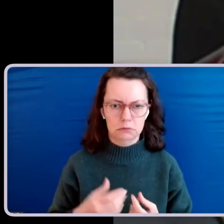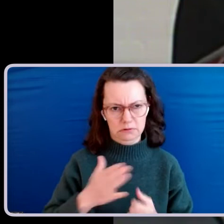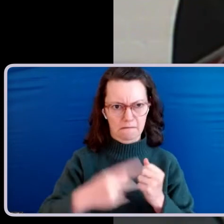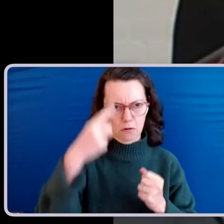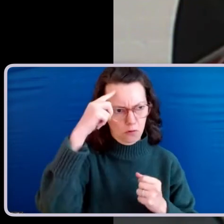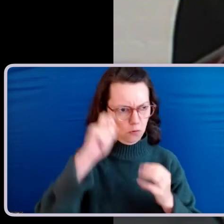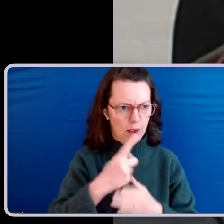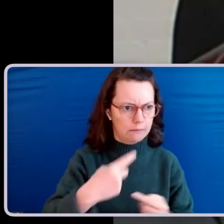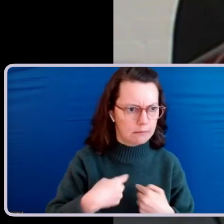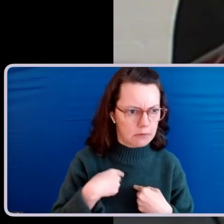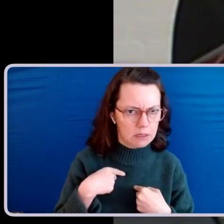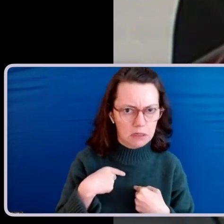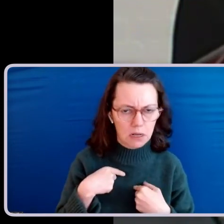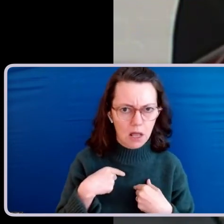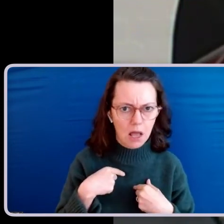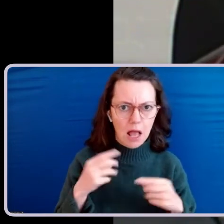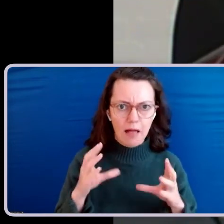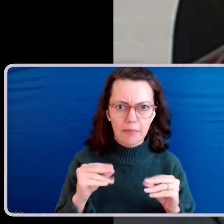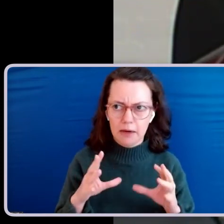finding out how